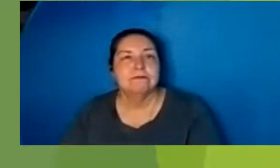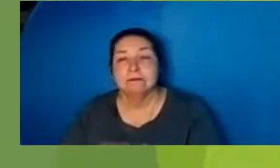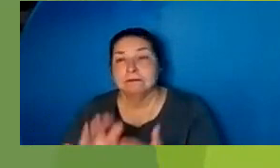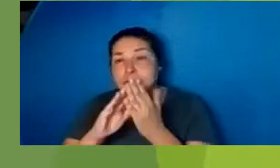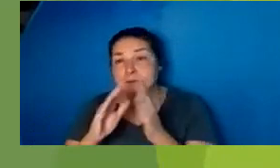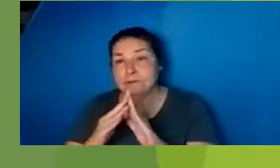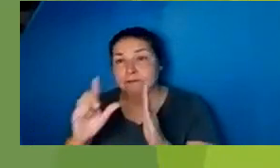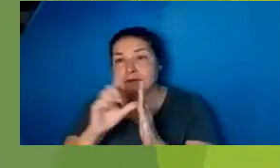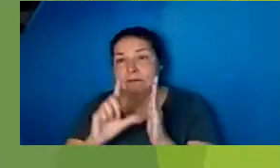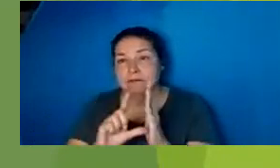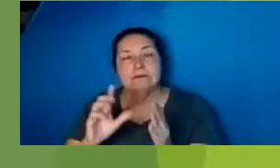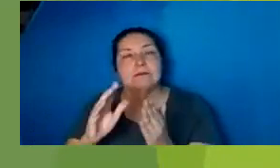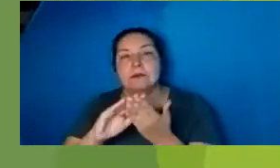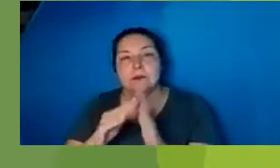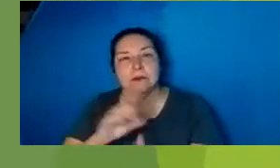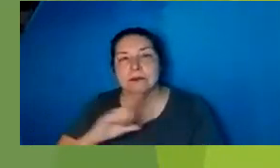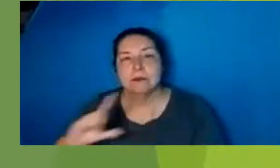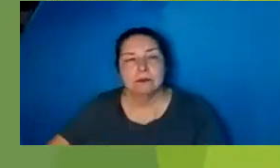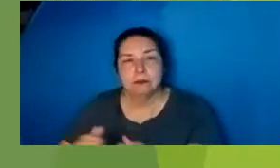The peace of the Lord be with you.